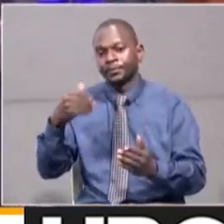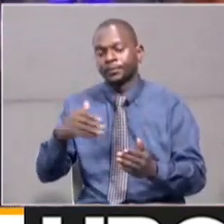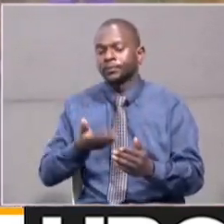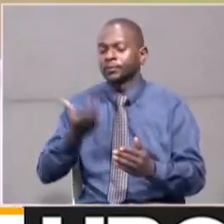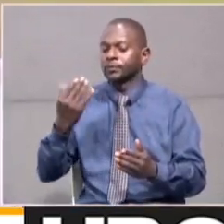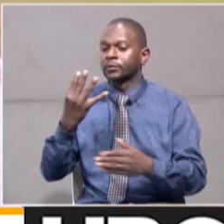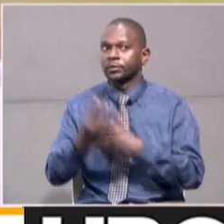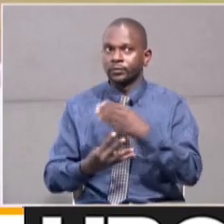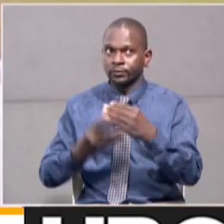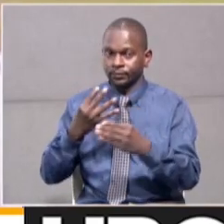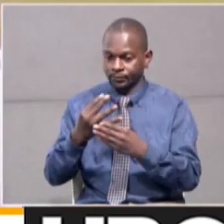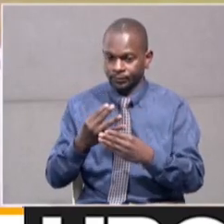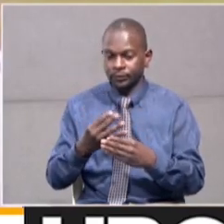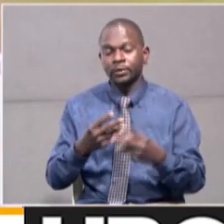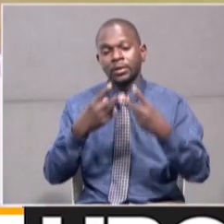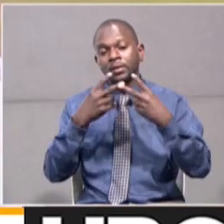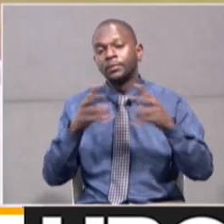4 years. To begin with,